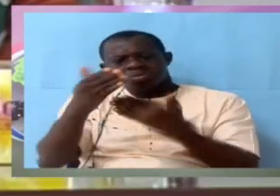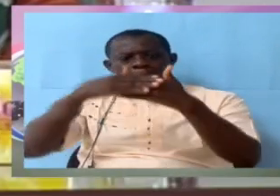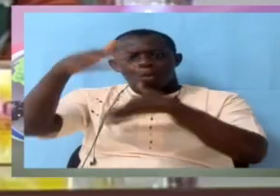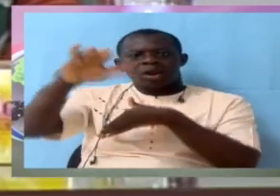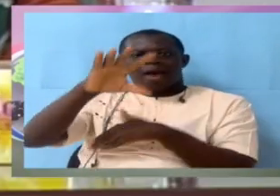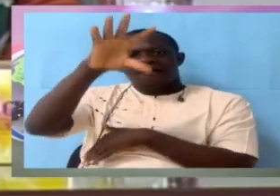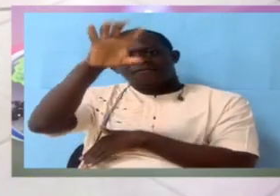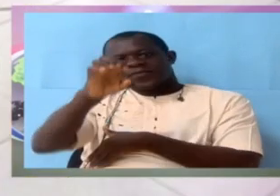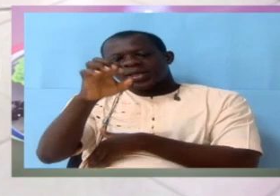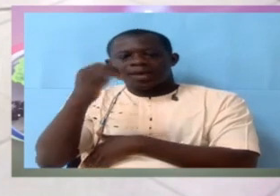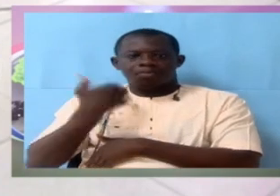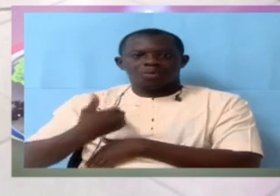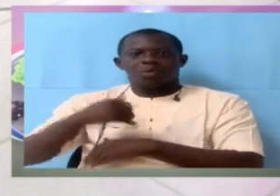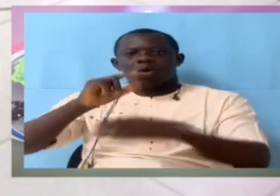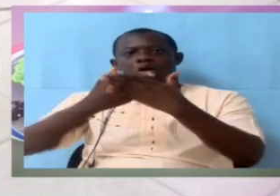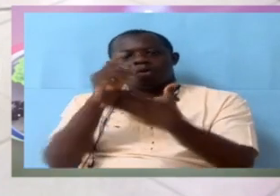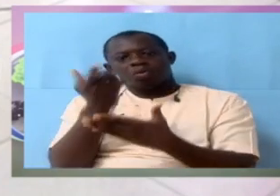It